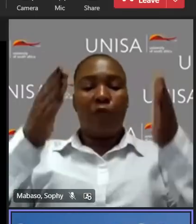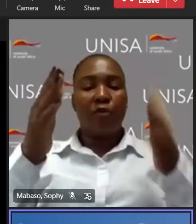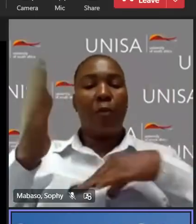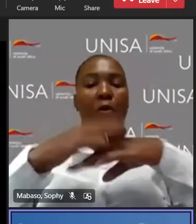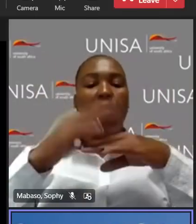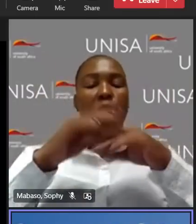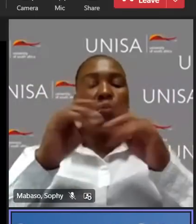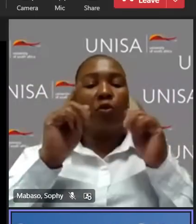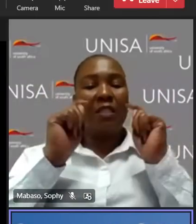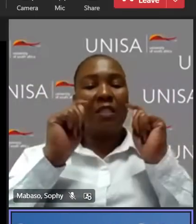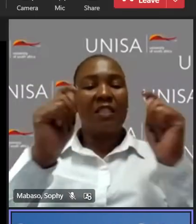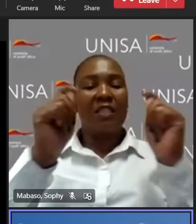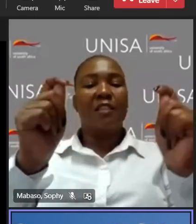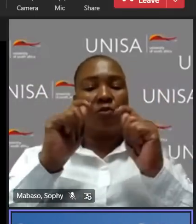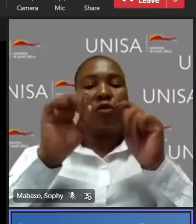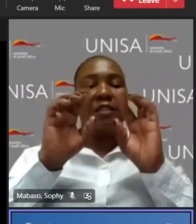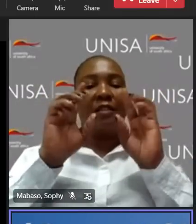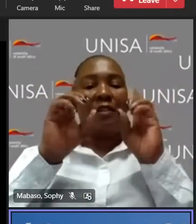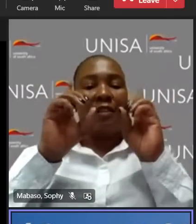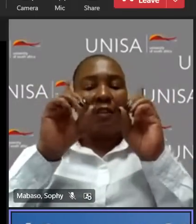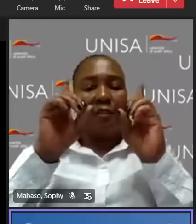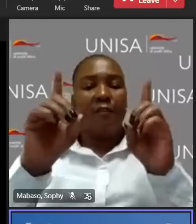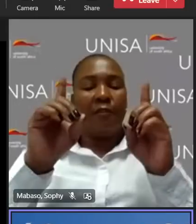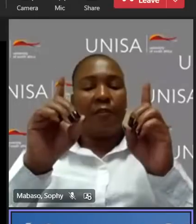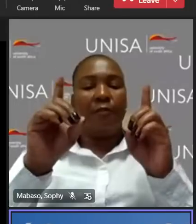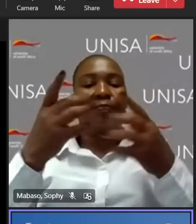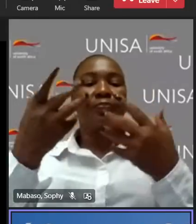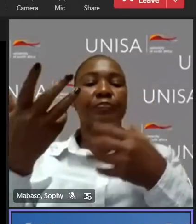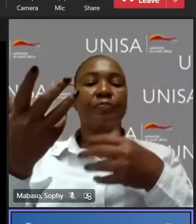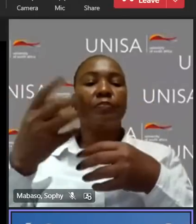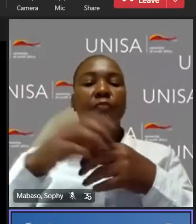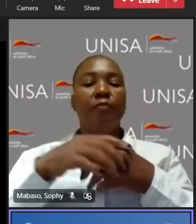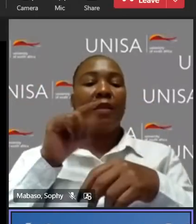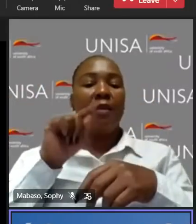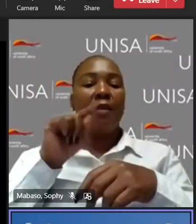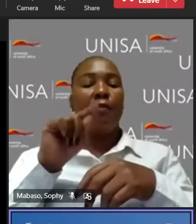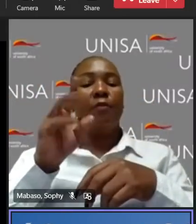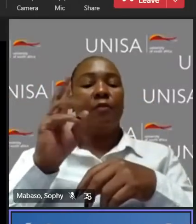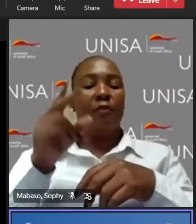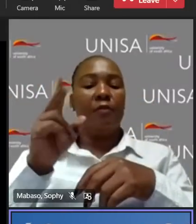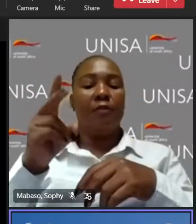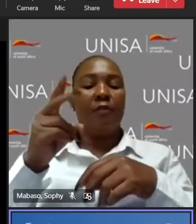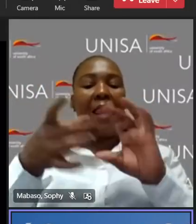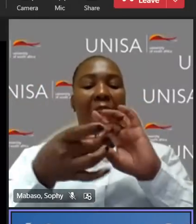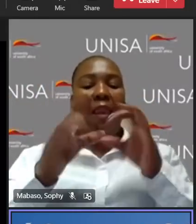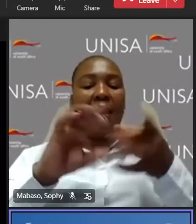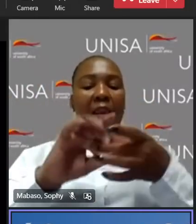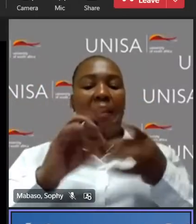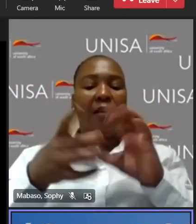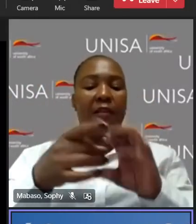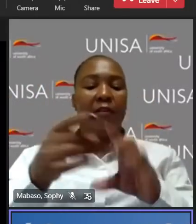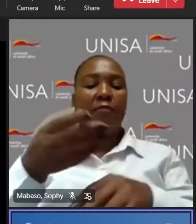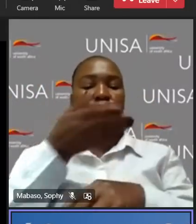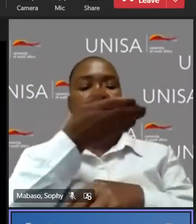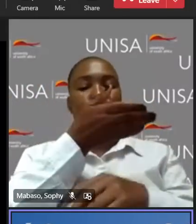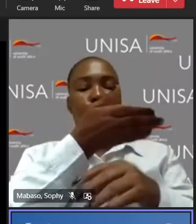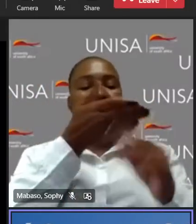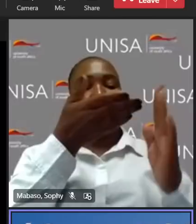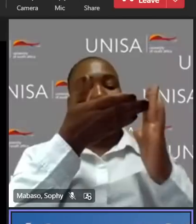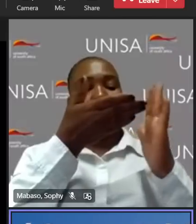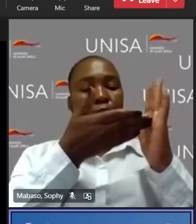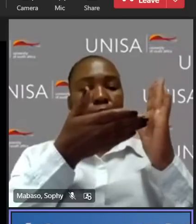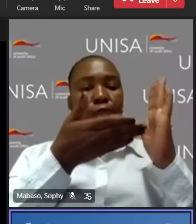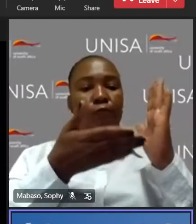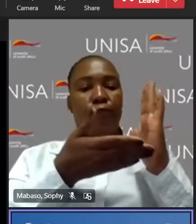Transport Education Training Authority. There's also a link, students who might fall